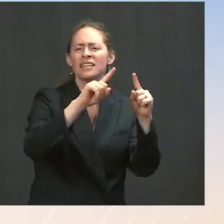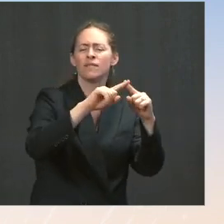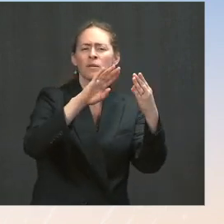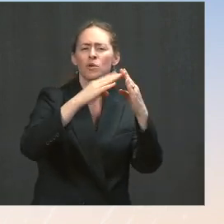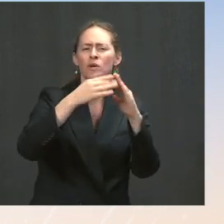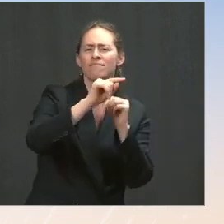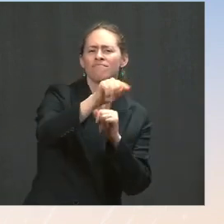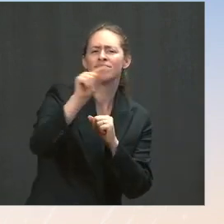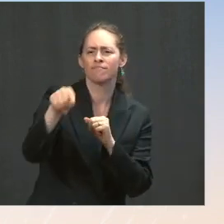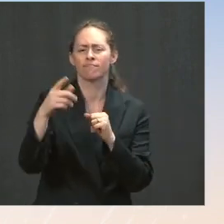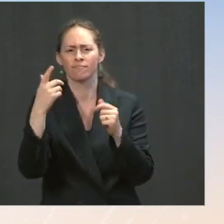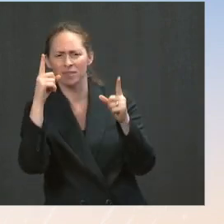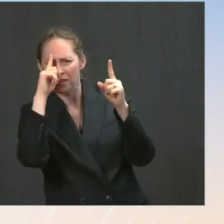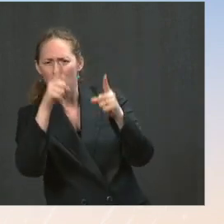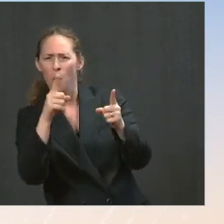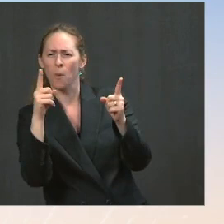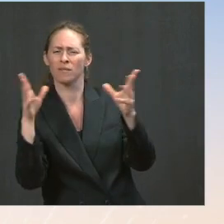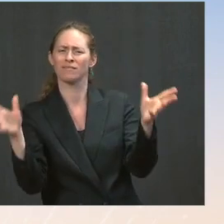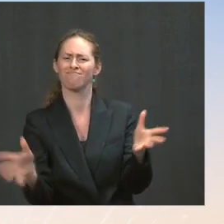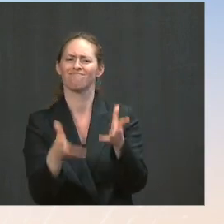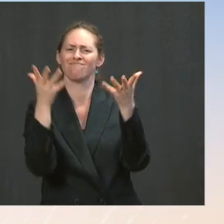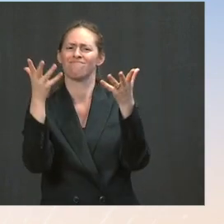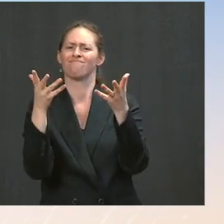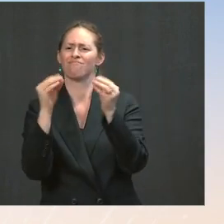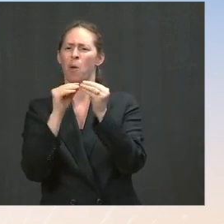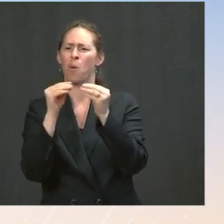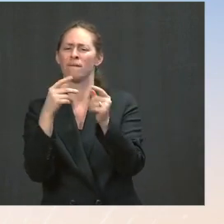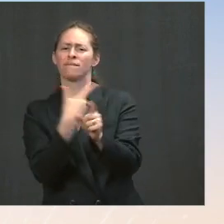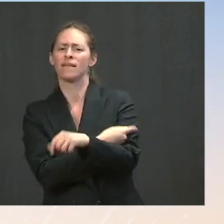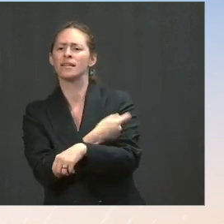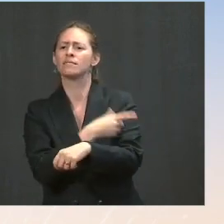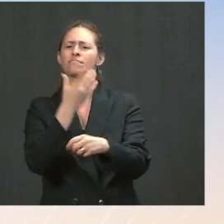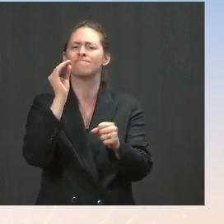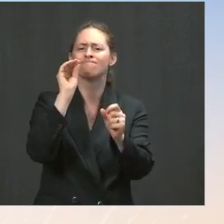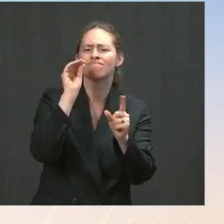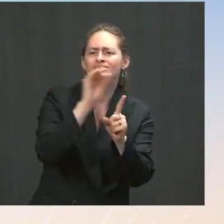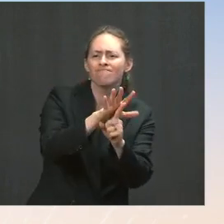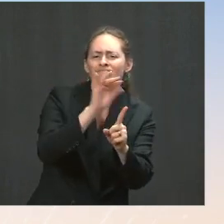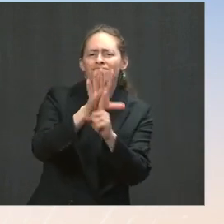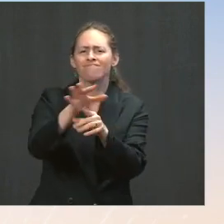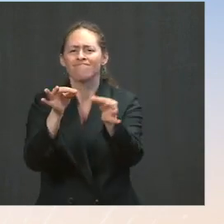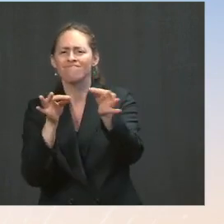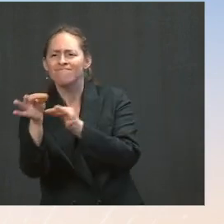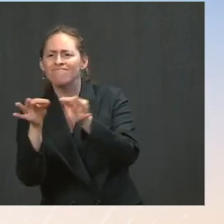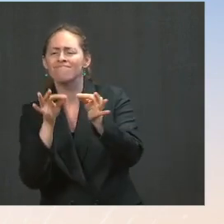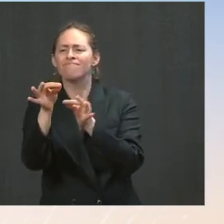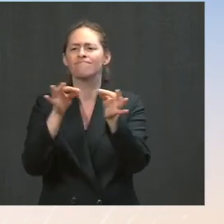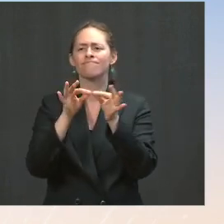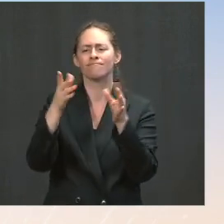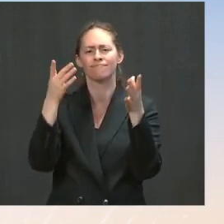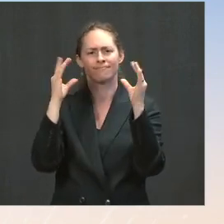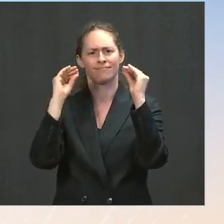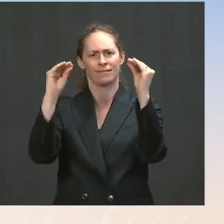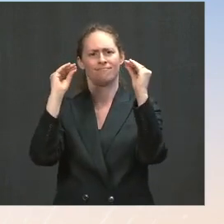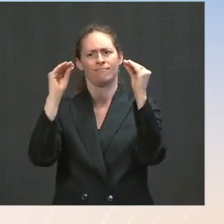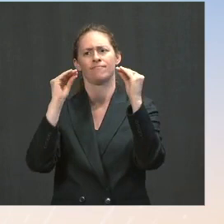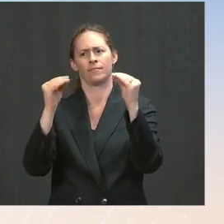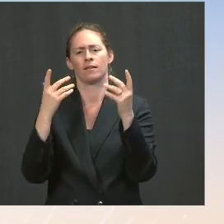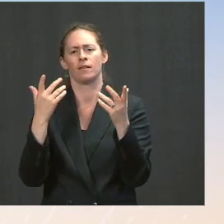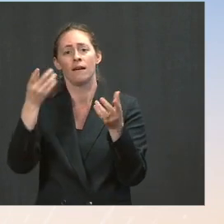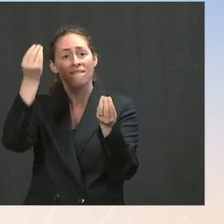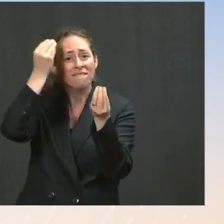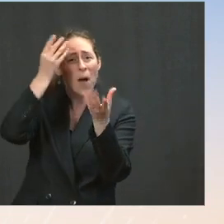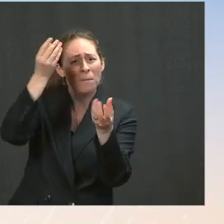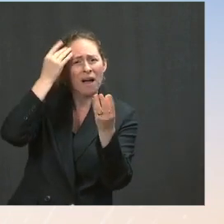uptake, minimize disparities, and advance health equities in vulnerable population. Another grantee in Oklahoma will